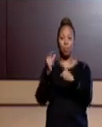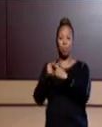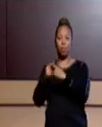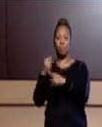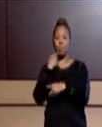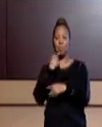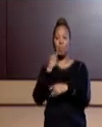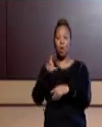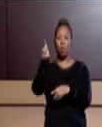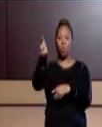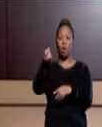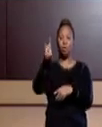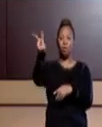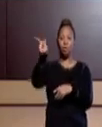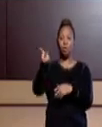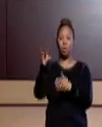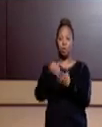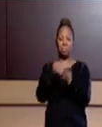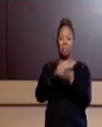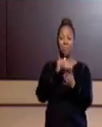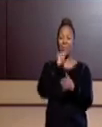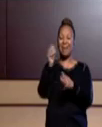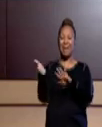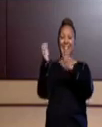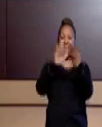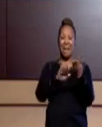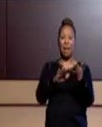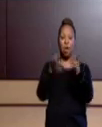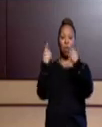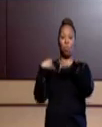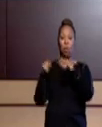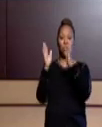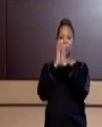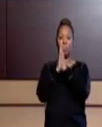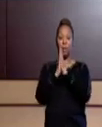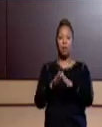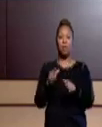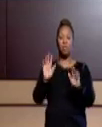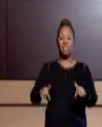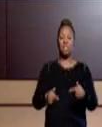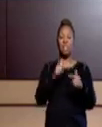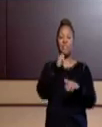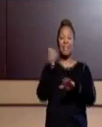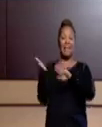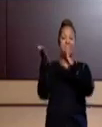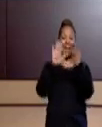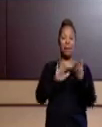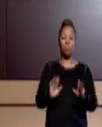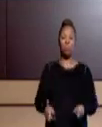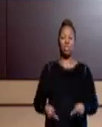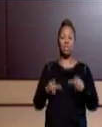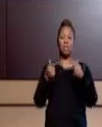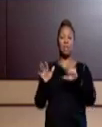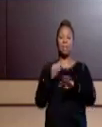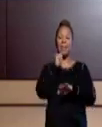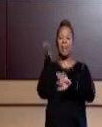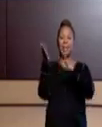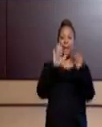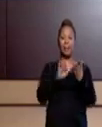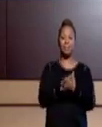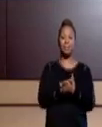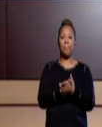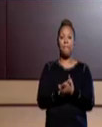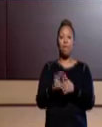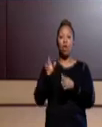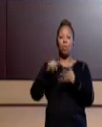to say 100 to 200,000 people will not die under our watch. We shall live and not die. We shall live and not die. We shall live and not